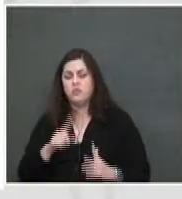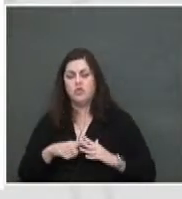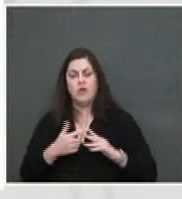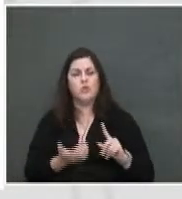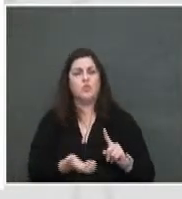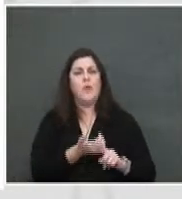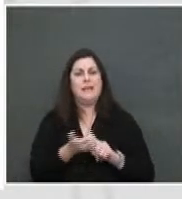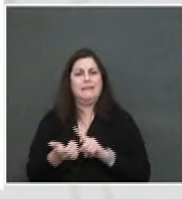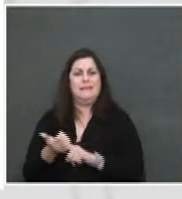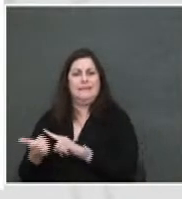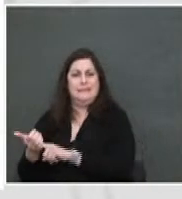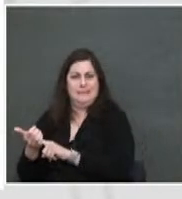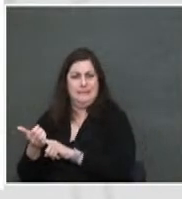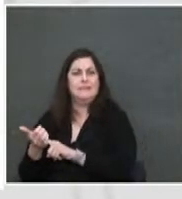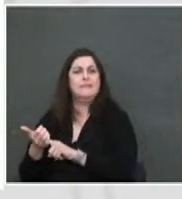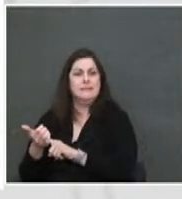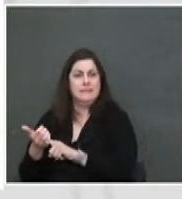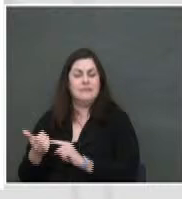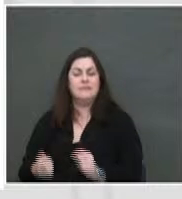categories.